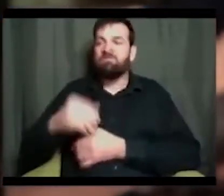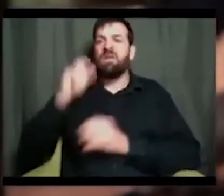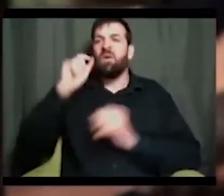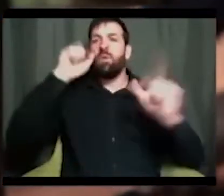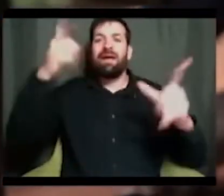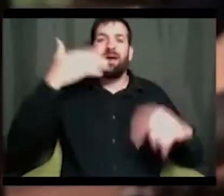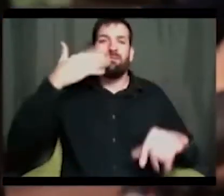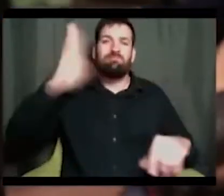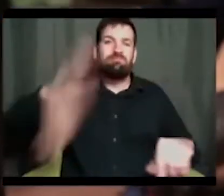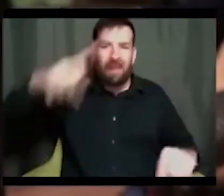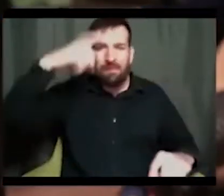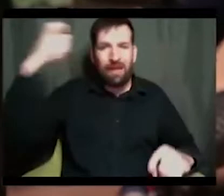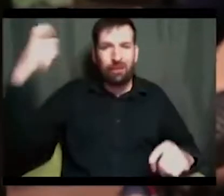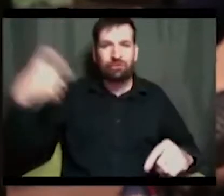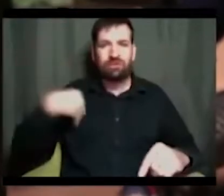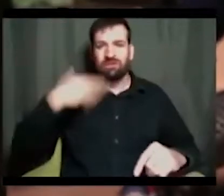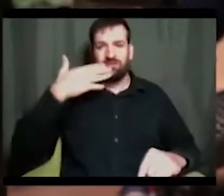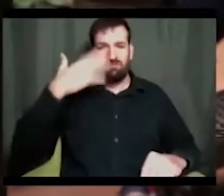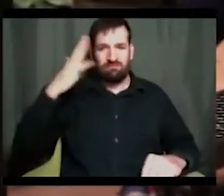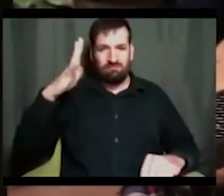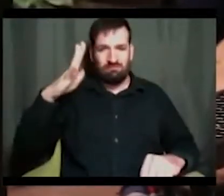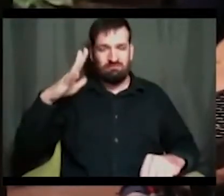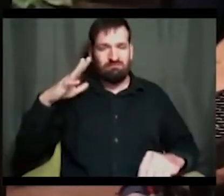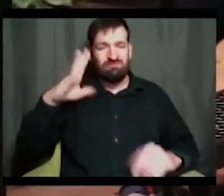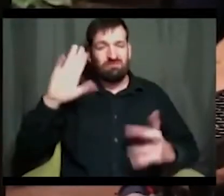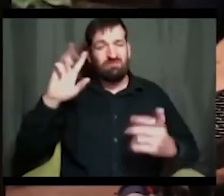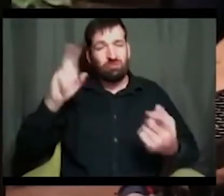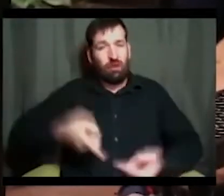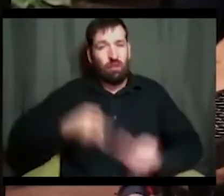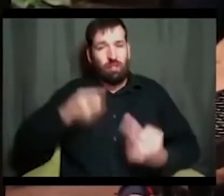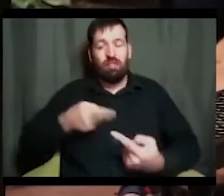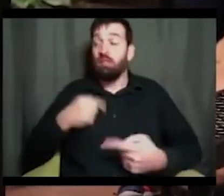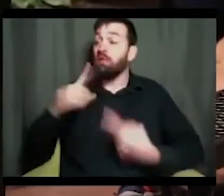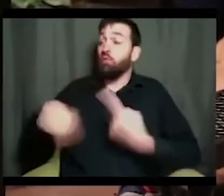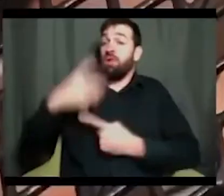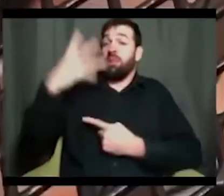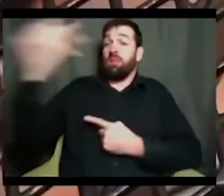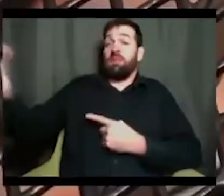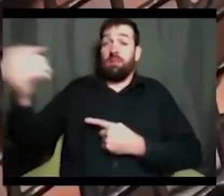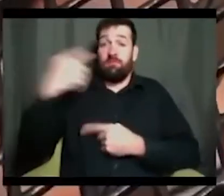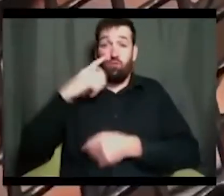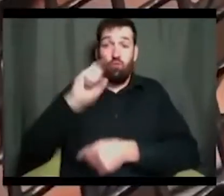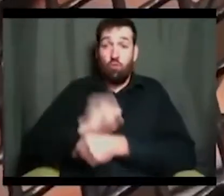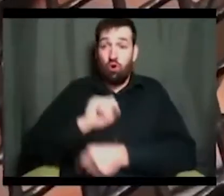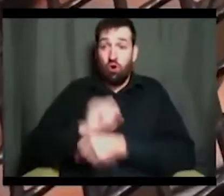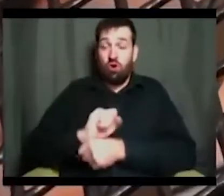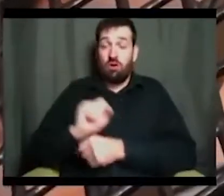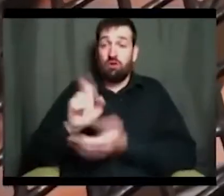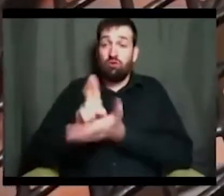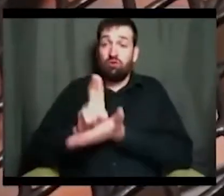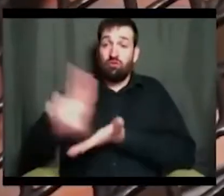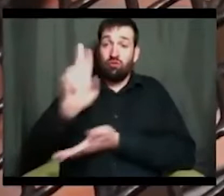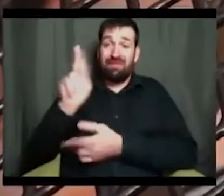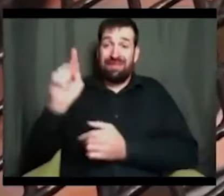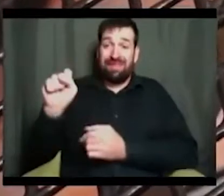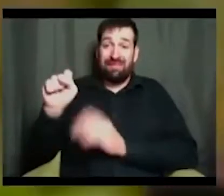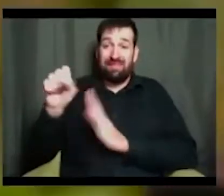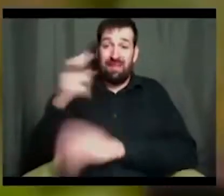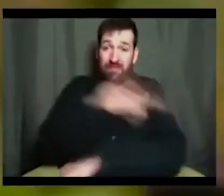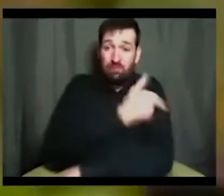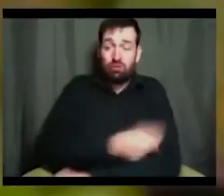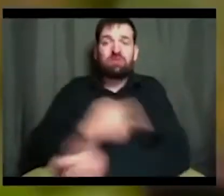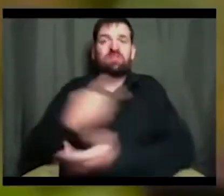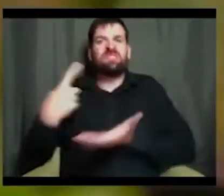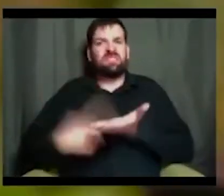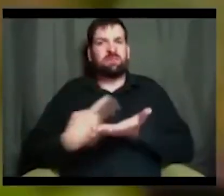having a lot of trouble. And when she would leave the house for work at the University of Kansas Hospital, she says Russell would sometimes get panicked. When